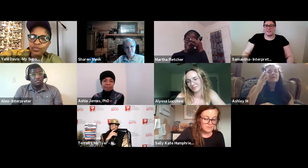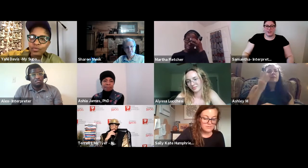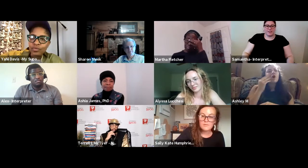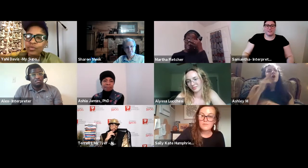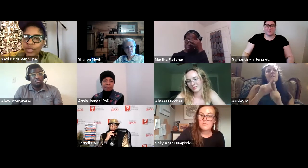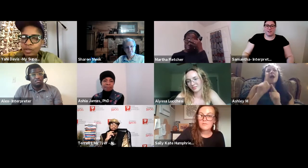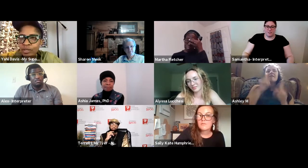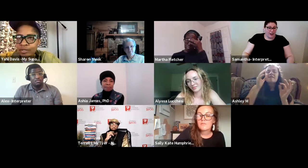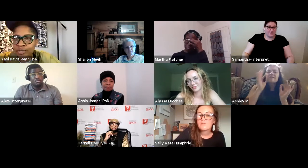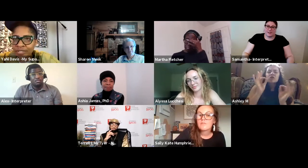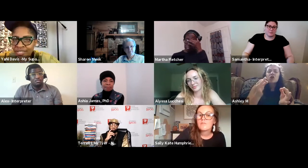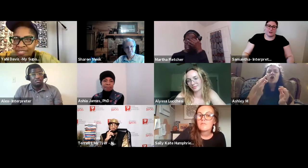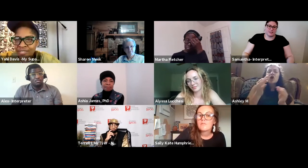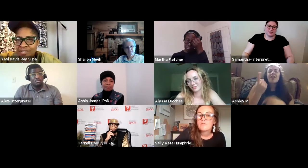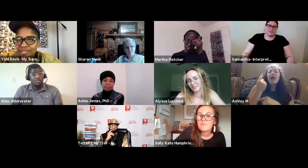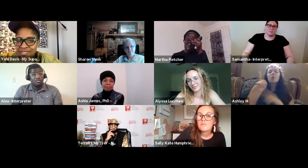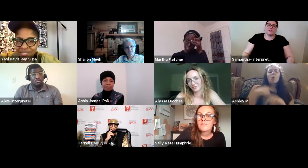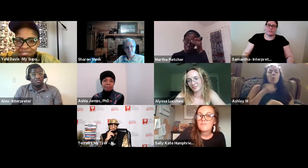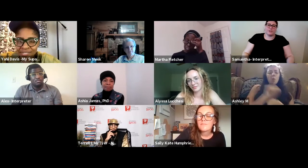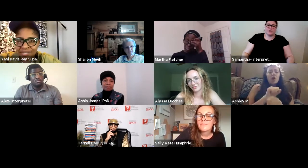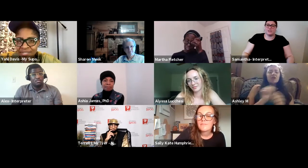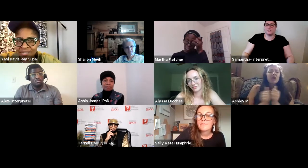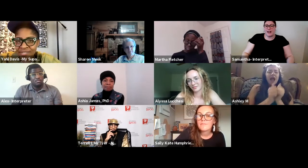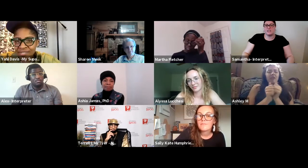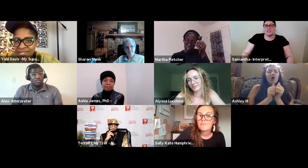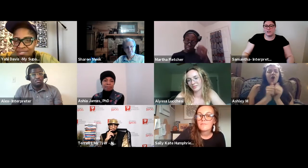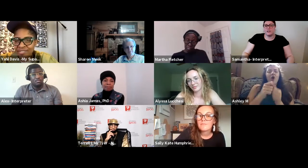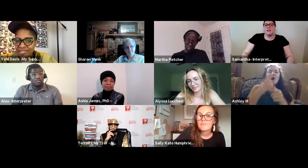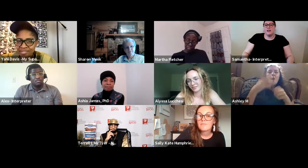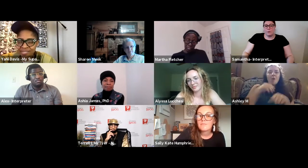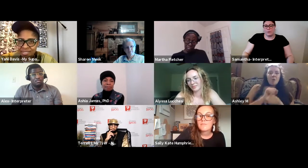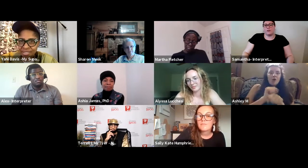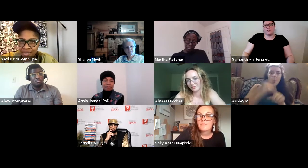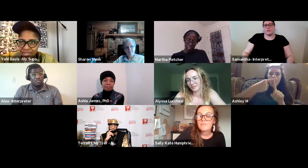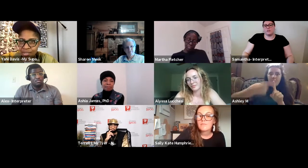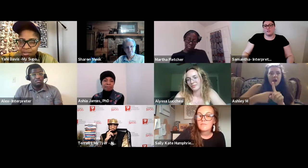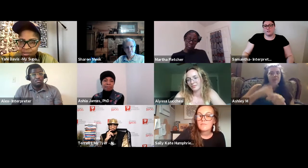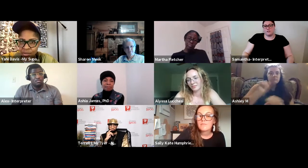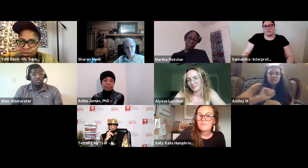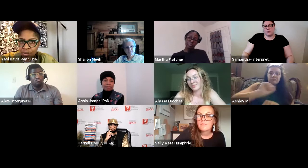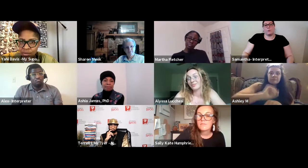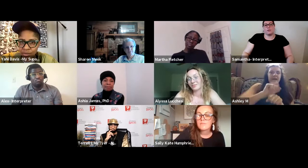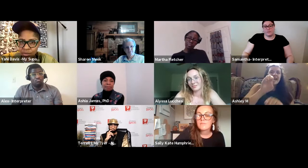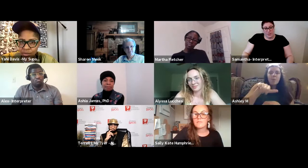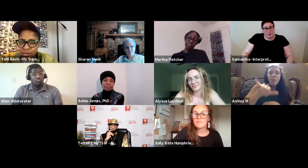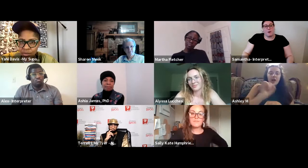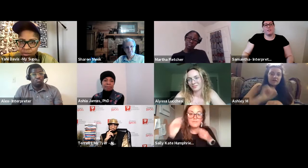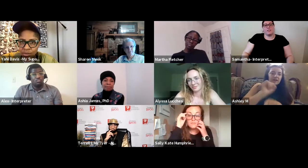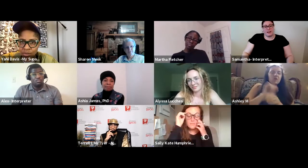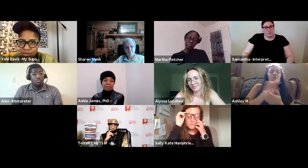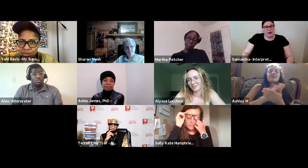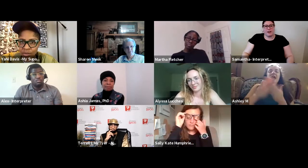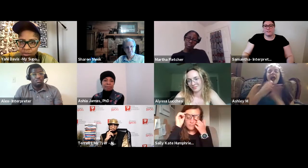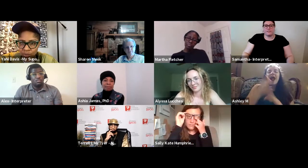So honestly, there's a lot of great experiences, but for sure last year we worked for that